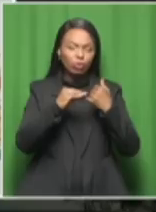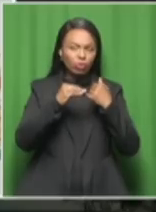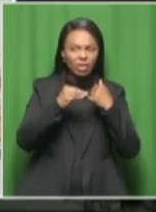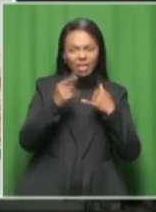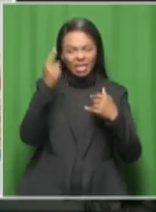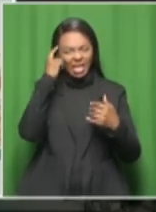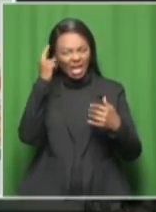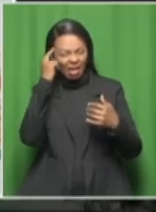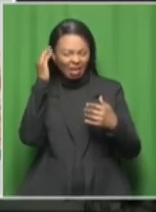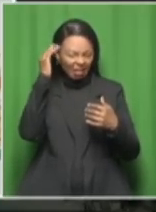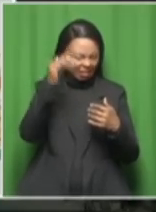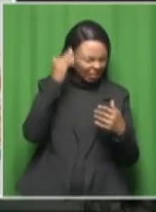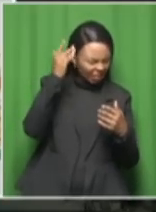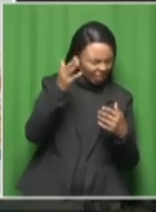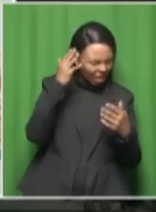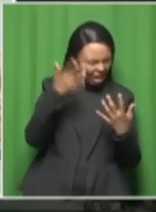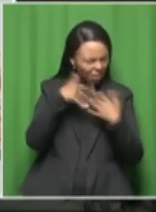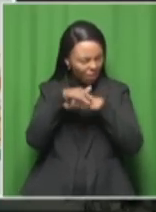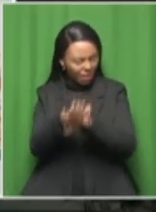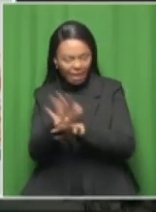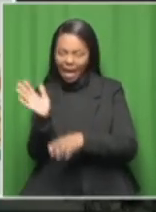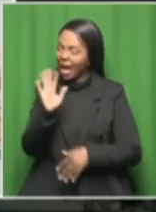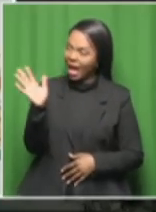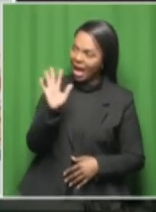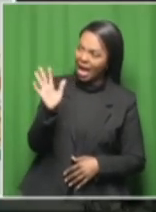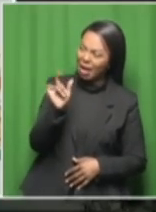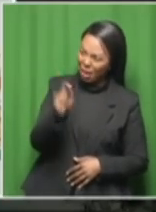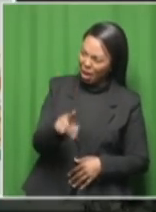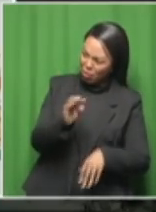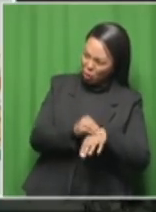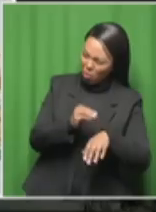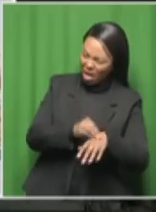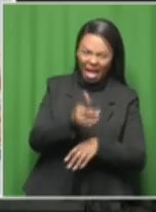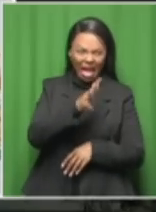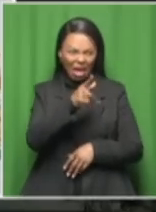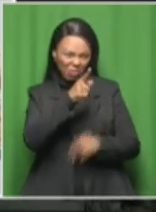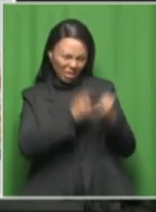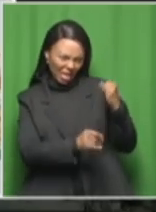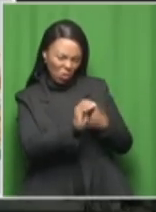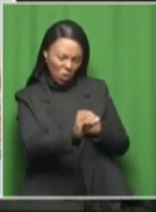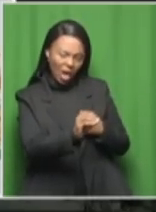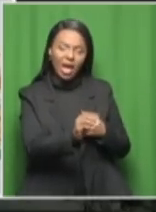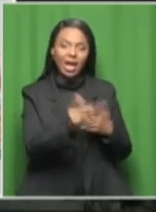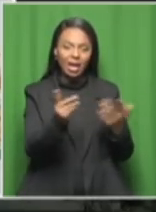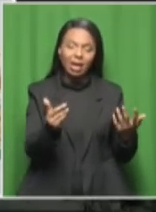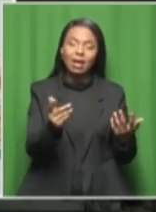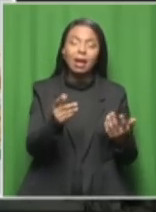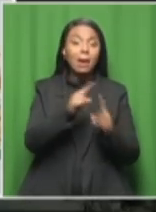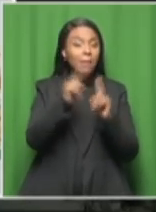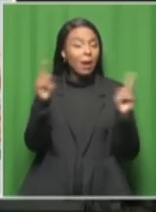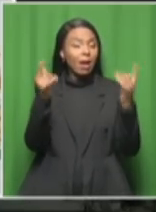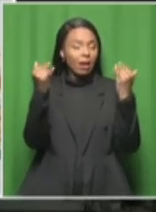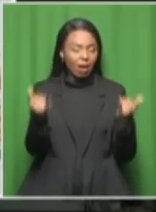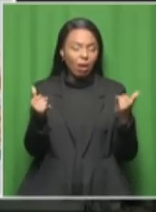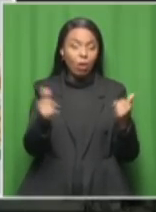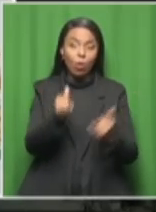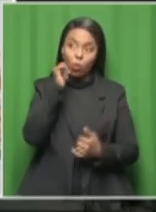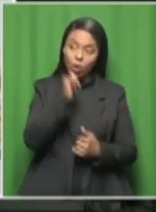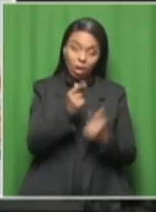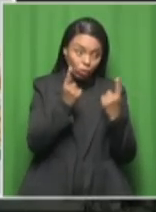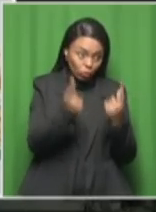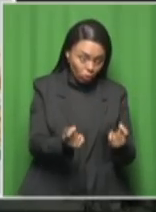Act. You start realizing, oh, there's a gap here. Oh, there's a problem here. Now, obviously, when we do that, it